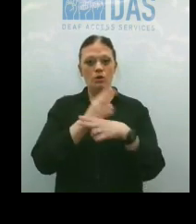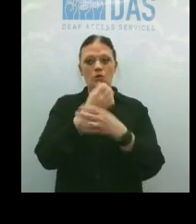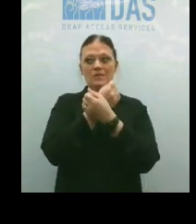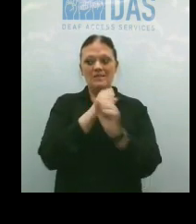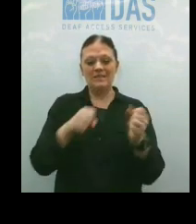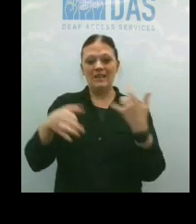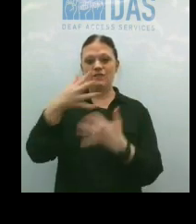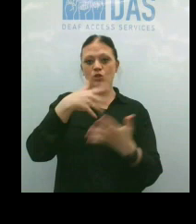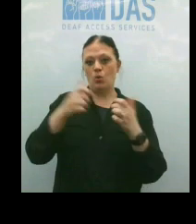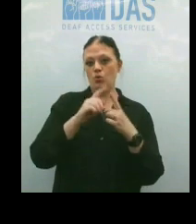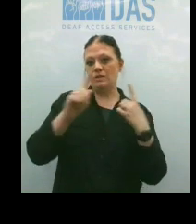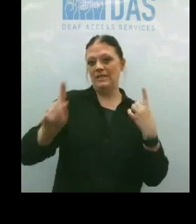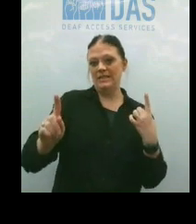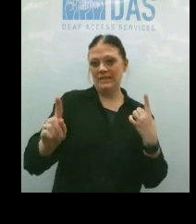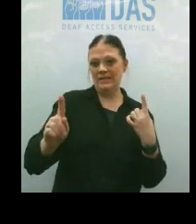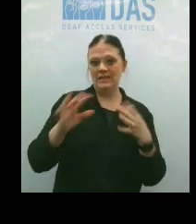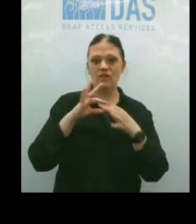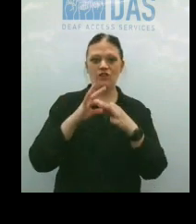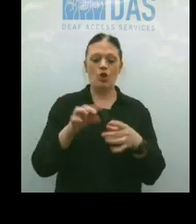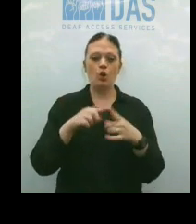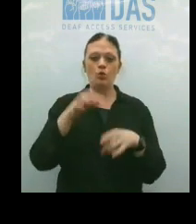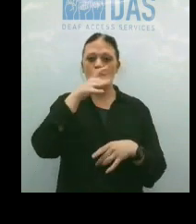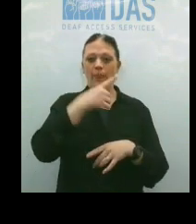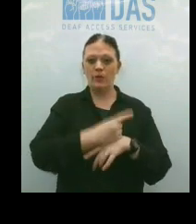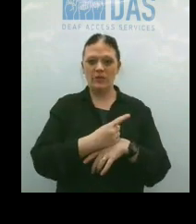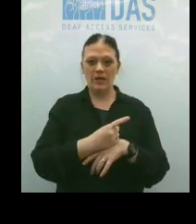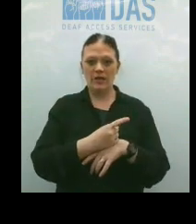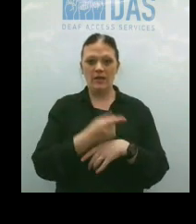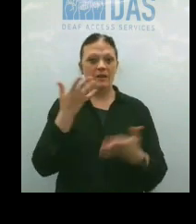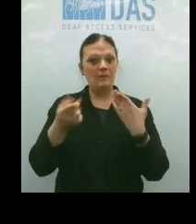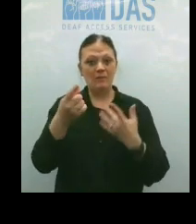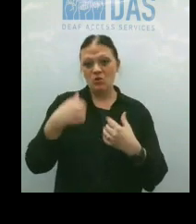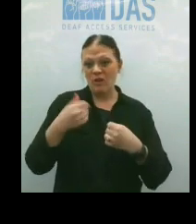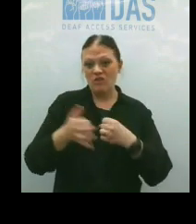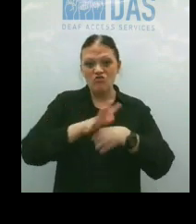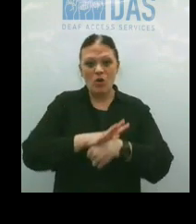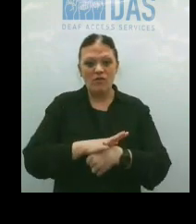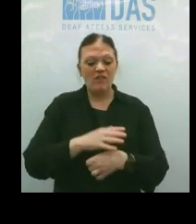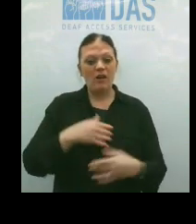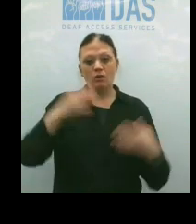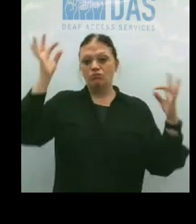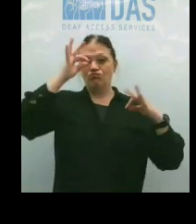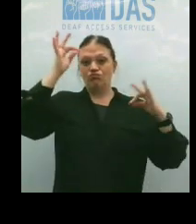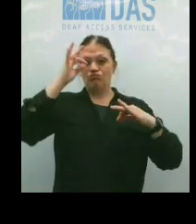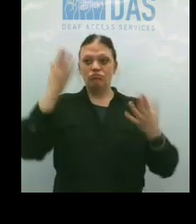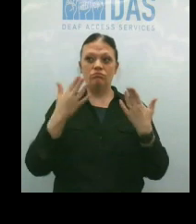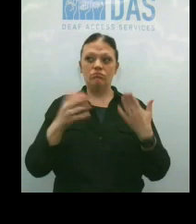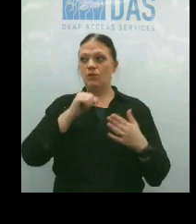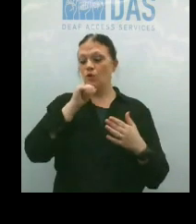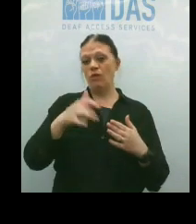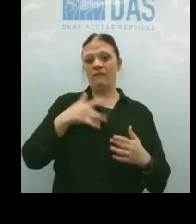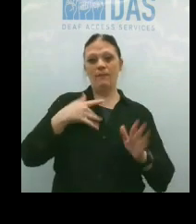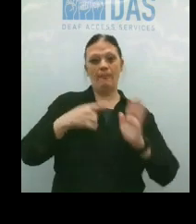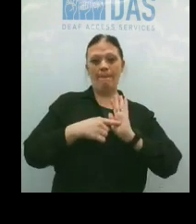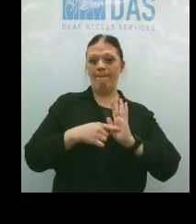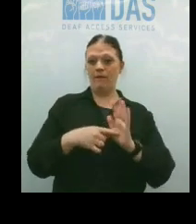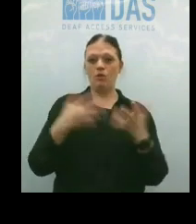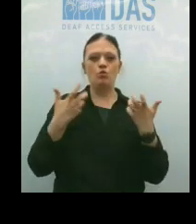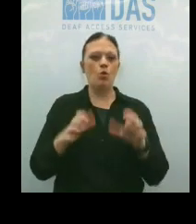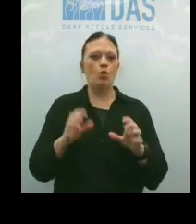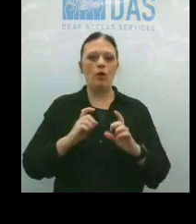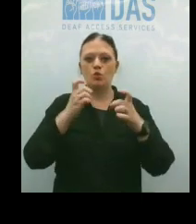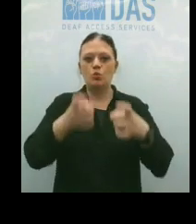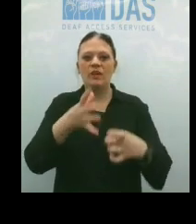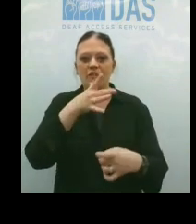social distancing. With regards to Mother's Day, you may have the coronavirus and not know it. You could be an asymptomatic transmitter. You do not want to give your